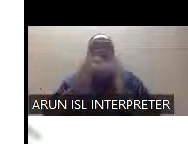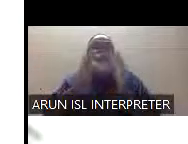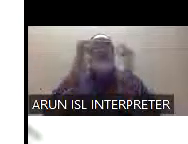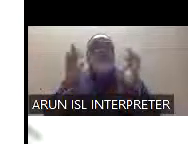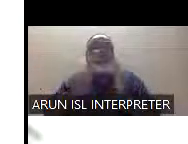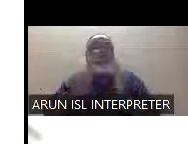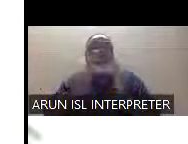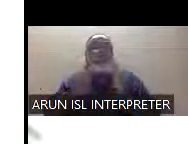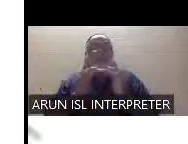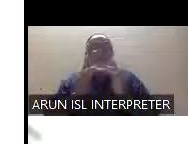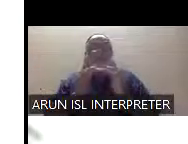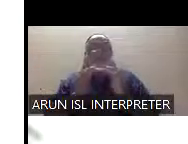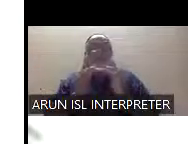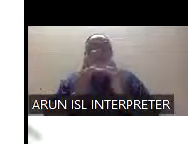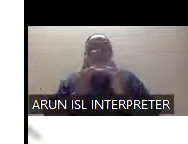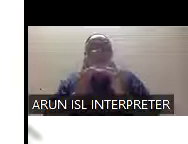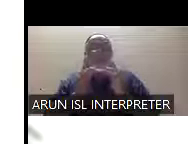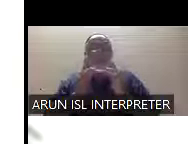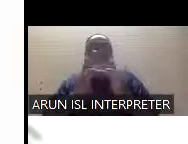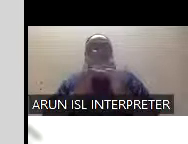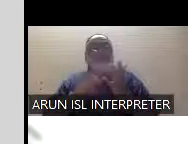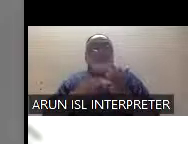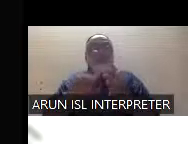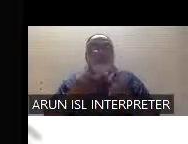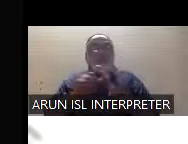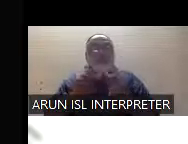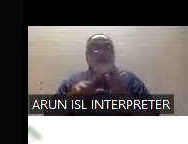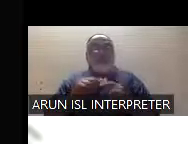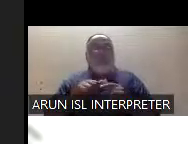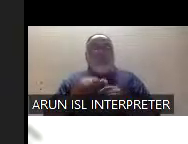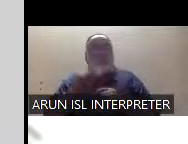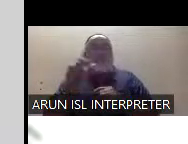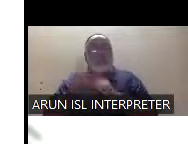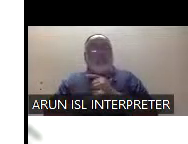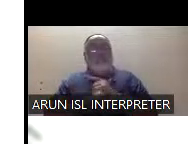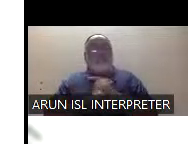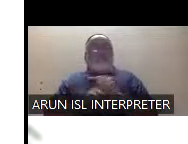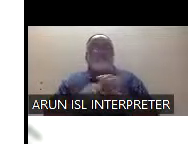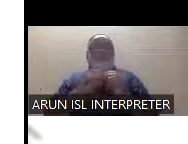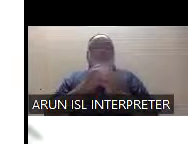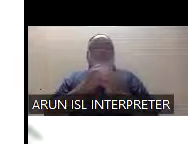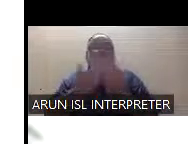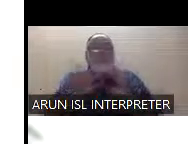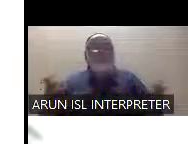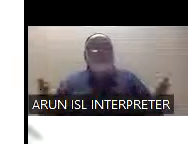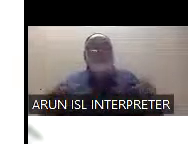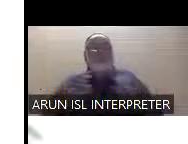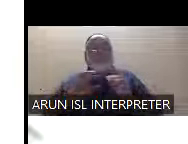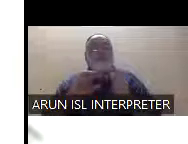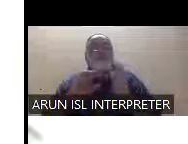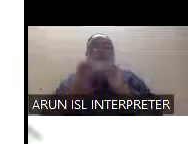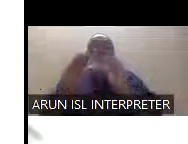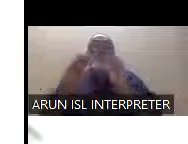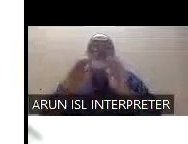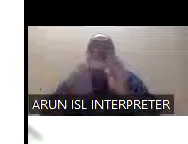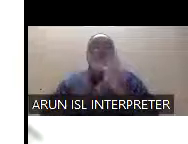electronic goods and equipments are to be included. Lastly, consumer goods. promote the development and distribution of